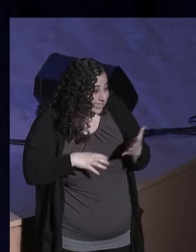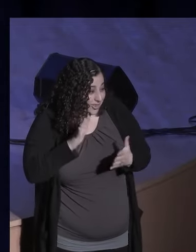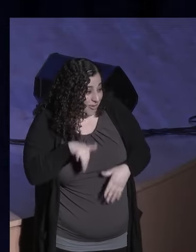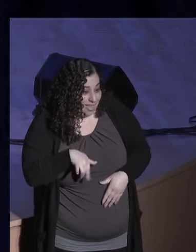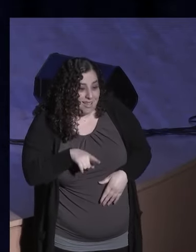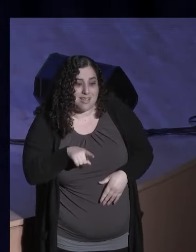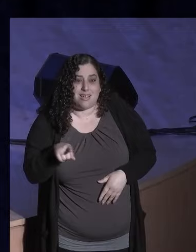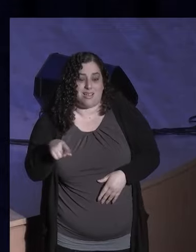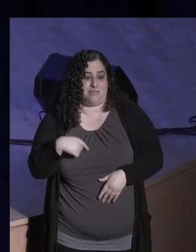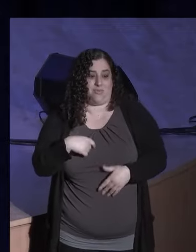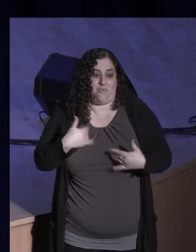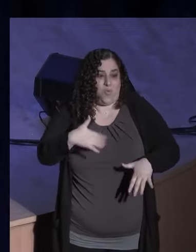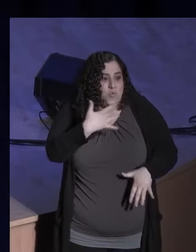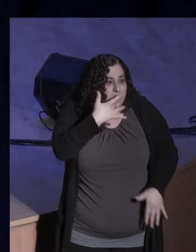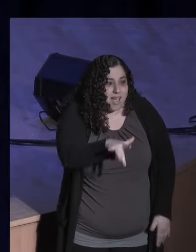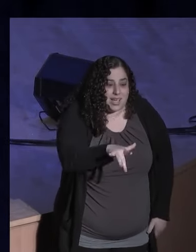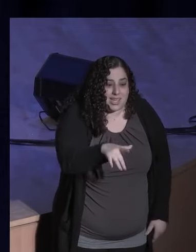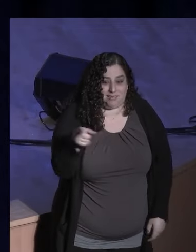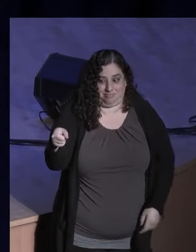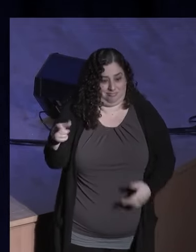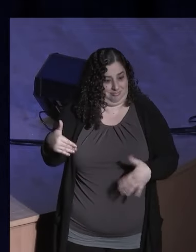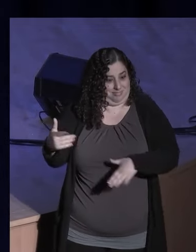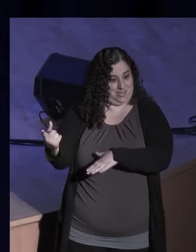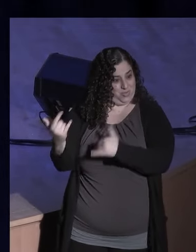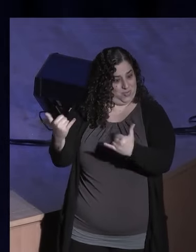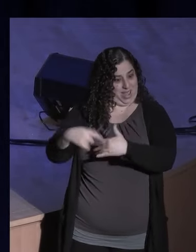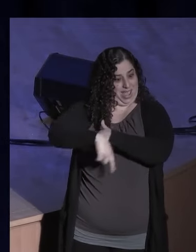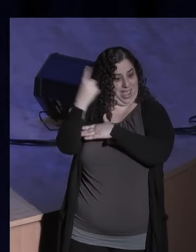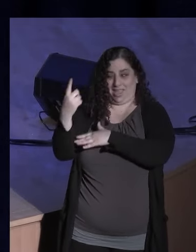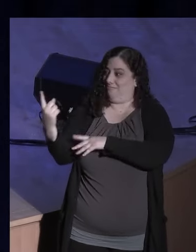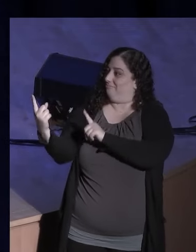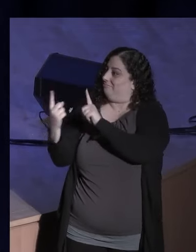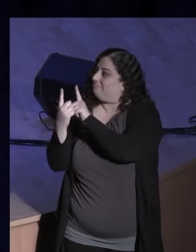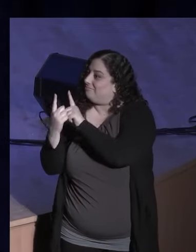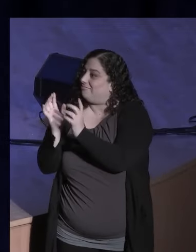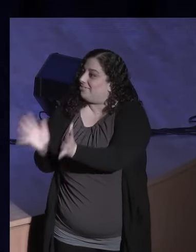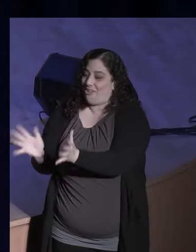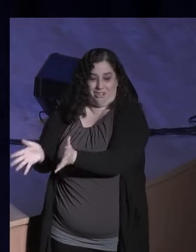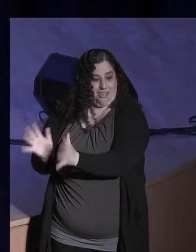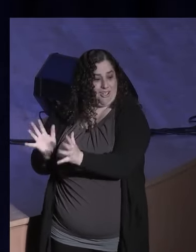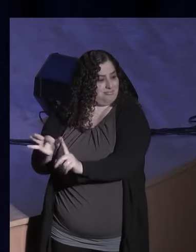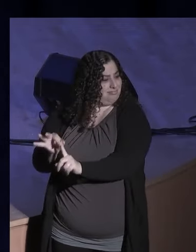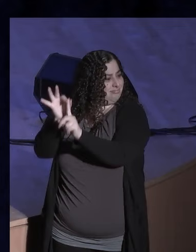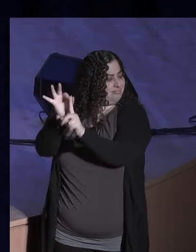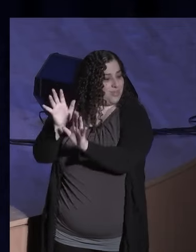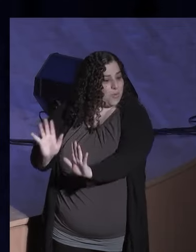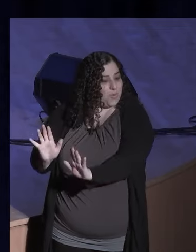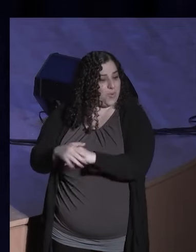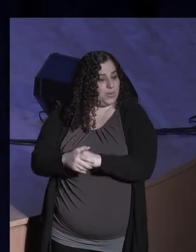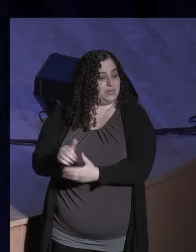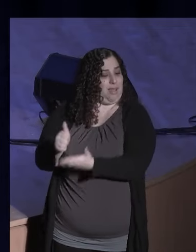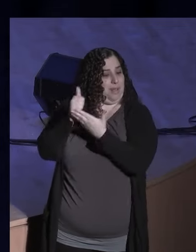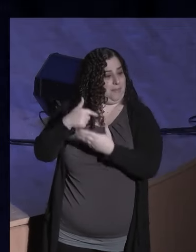to be able to say, today we get to talk to somebody who's so special and welcome me and helping me welcome